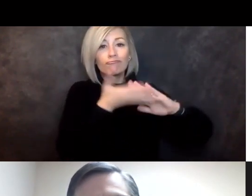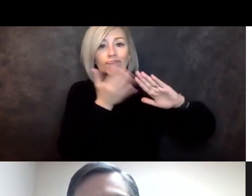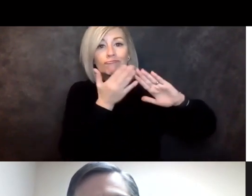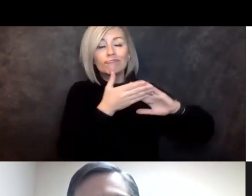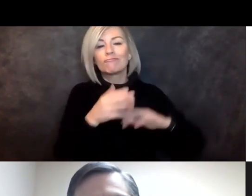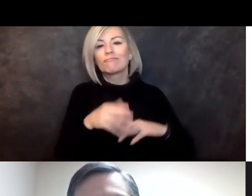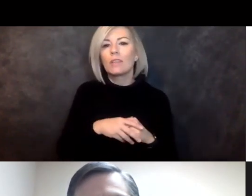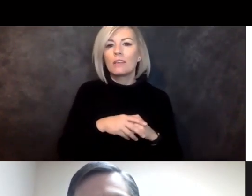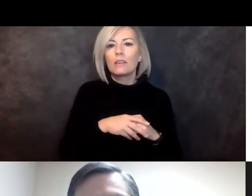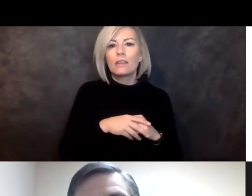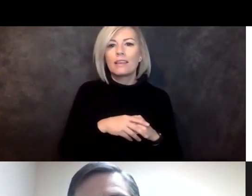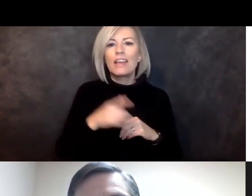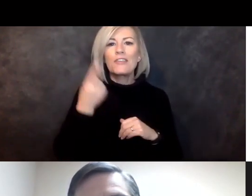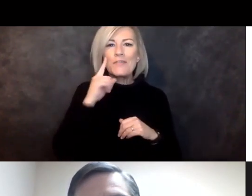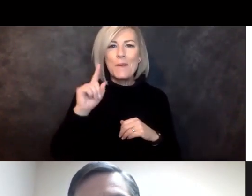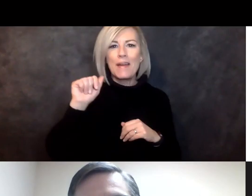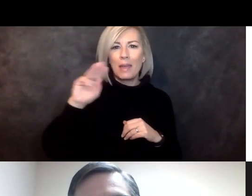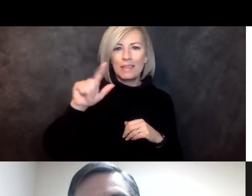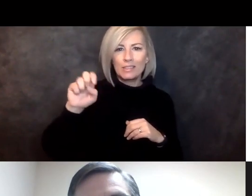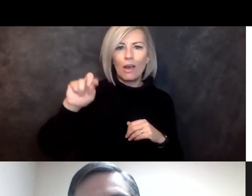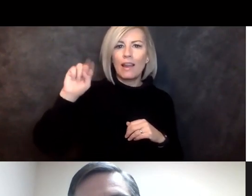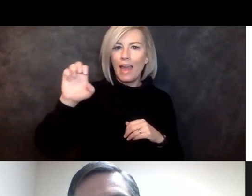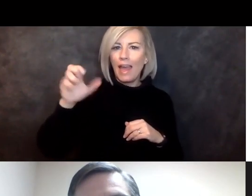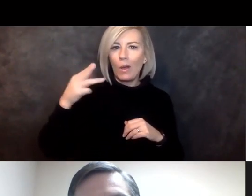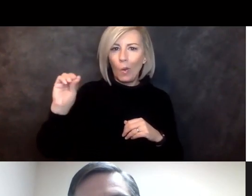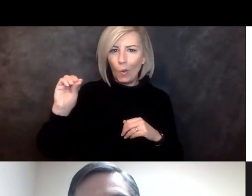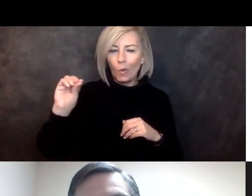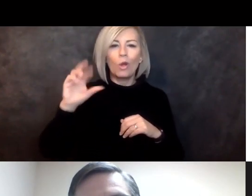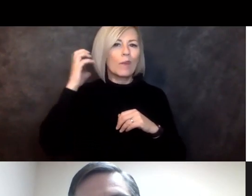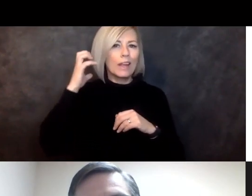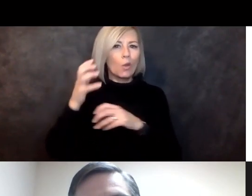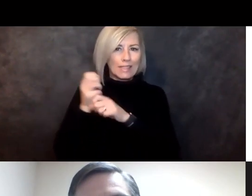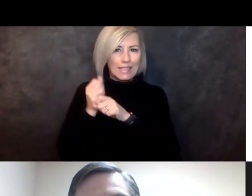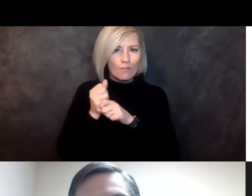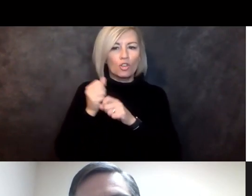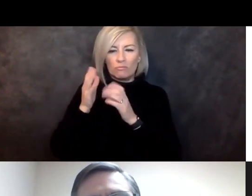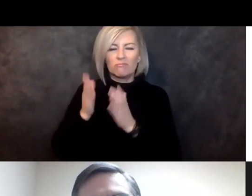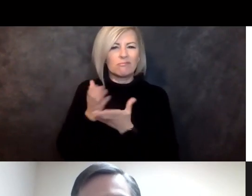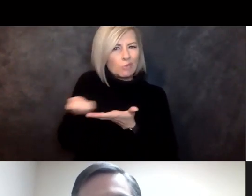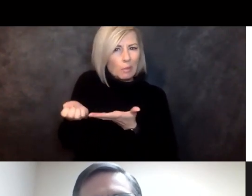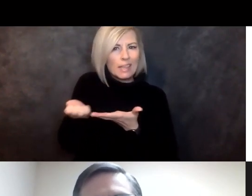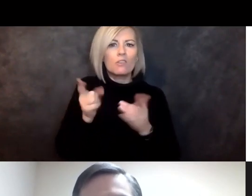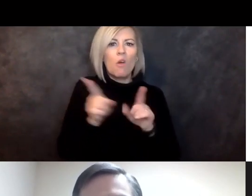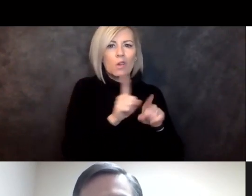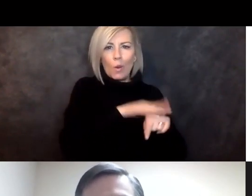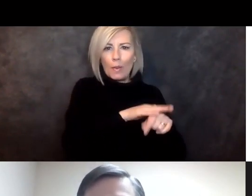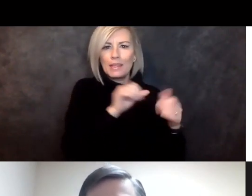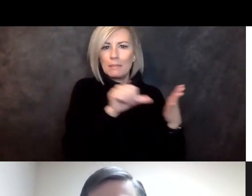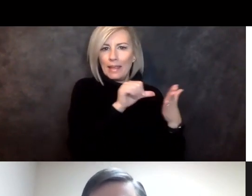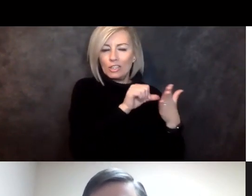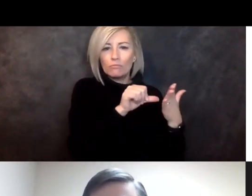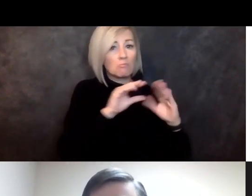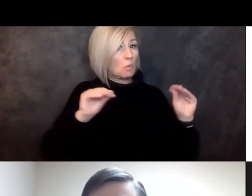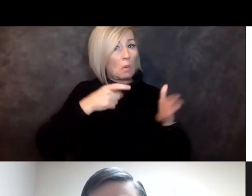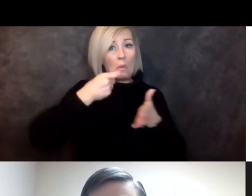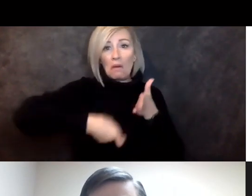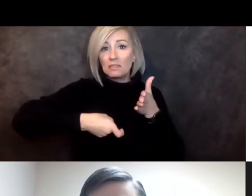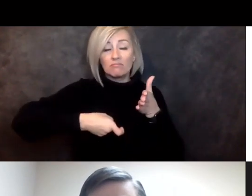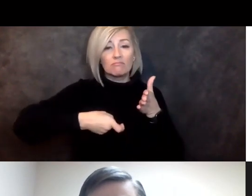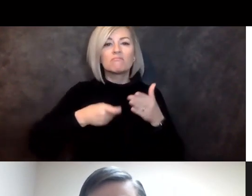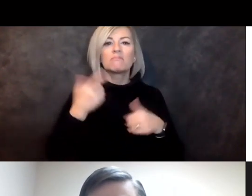Echo or radio receivers is also on this page. There's no cost for the service. That's available